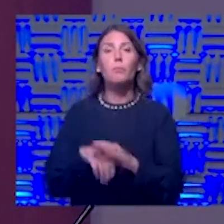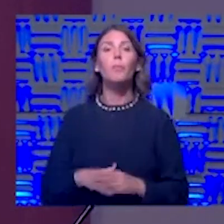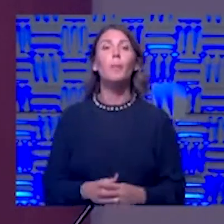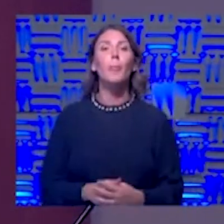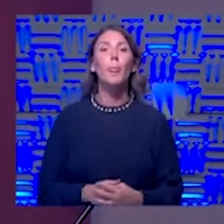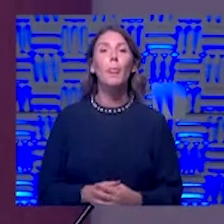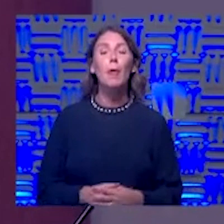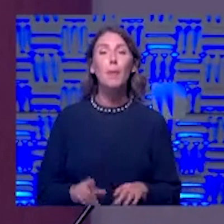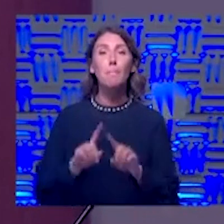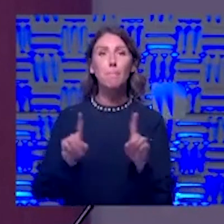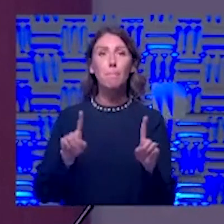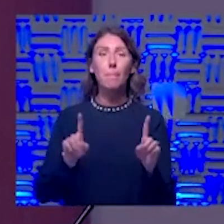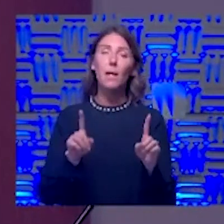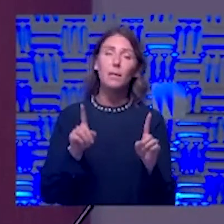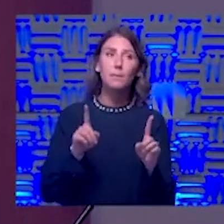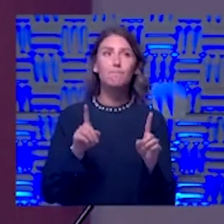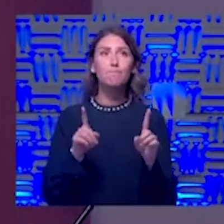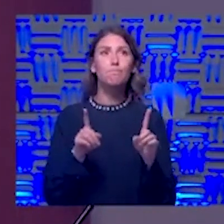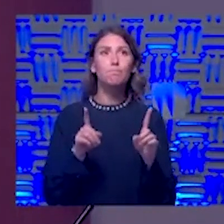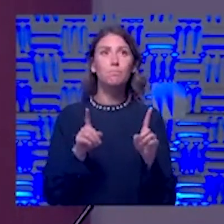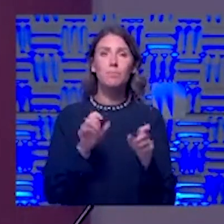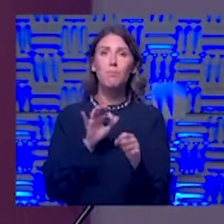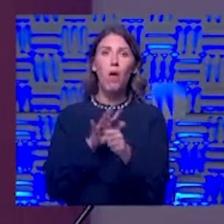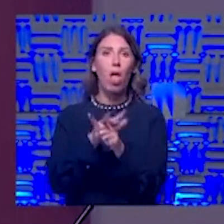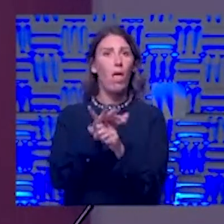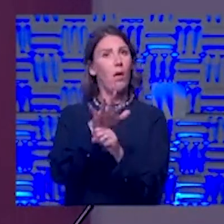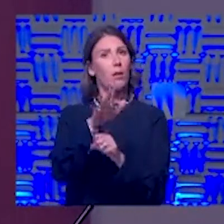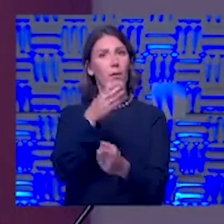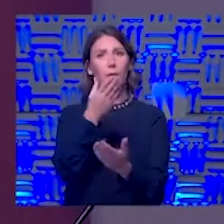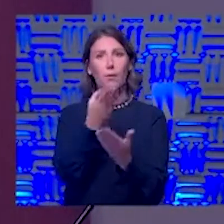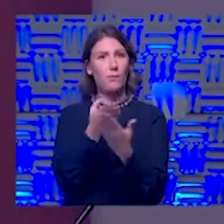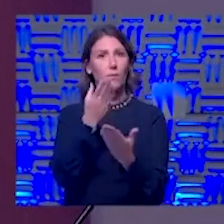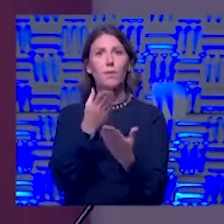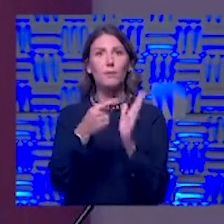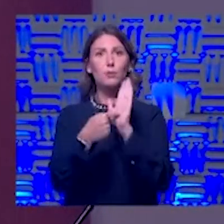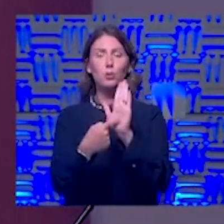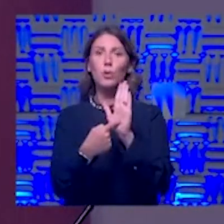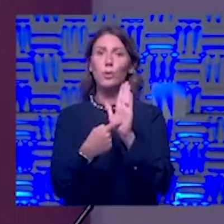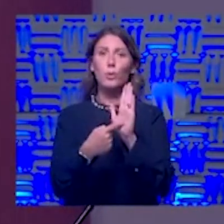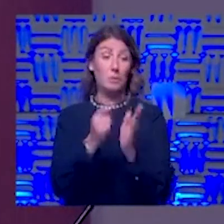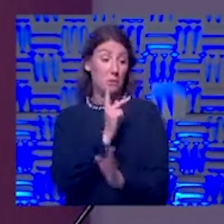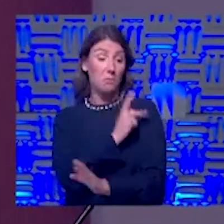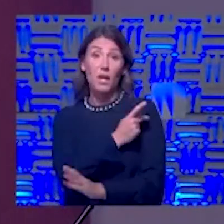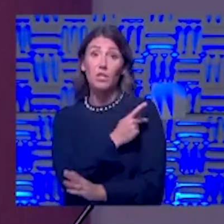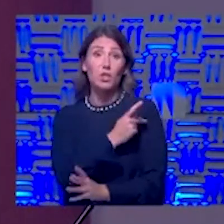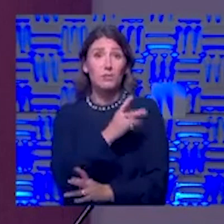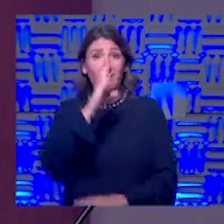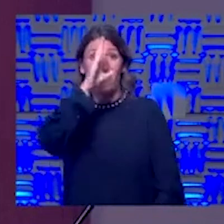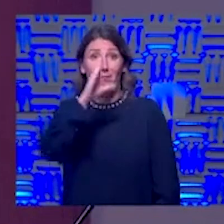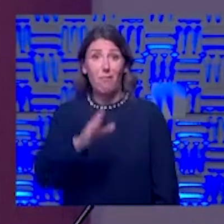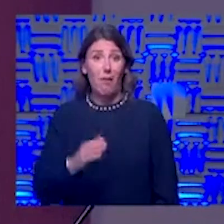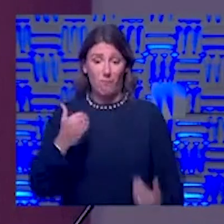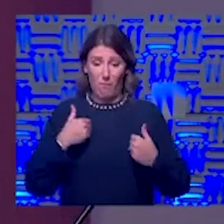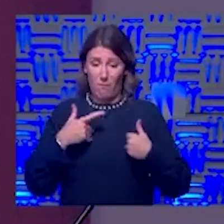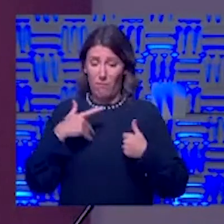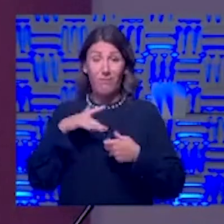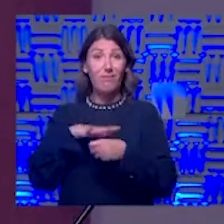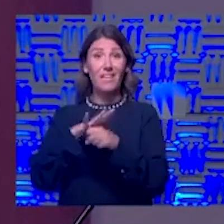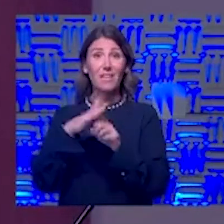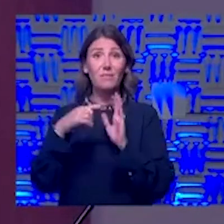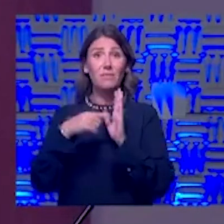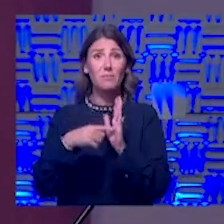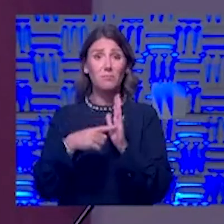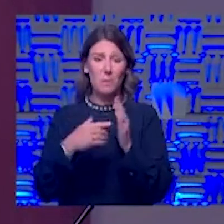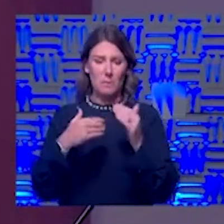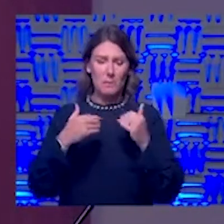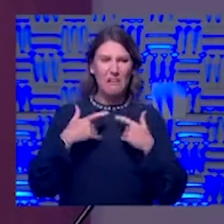But I think there's plenty of evidence to show that there are patients who really never have enough symptoms to appear sick